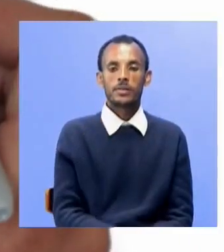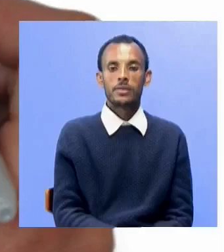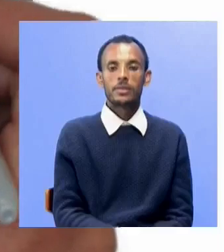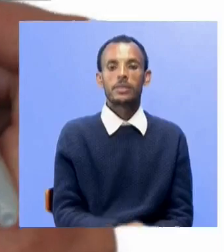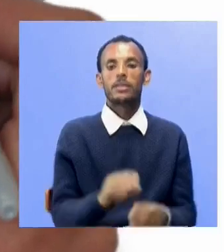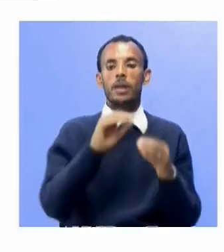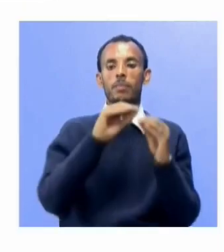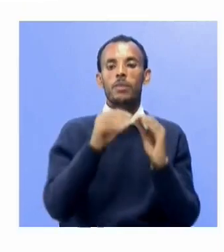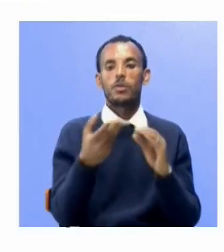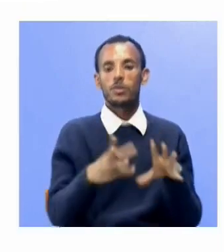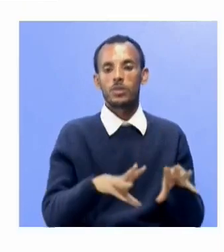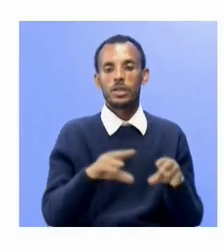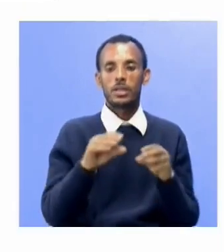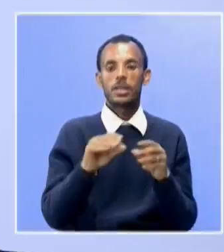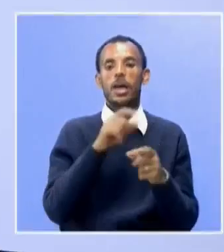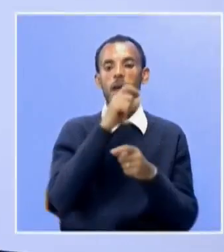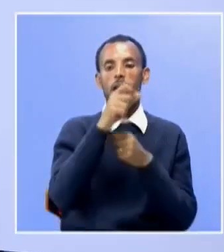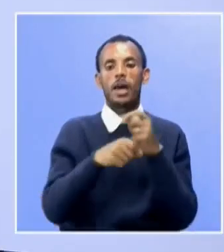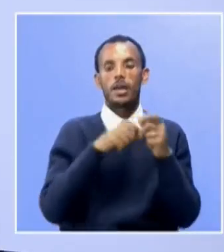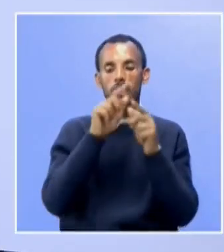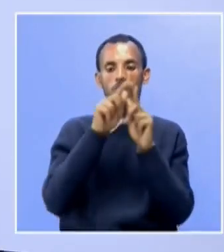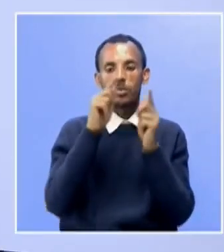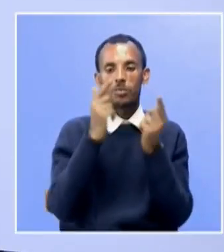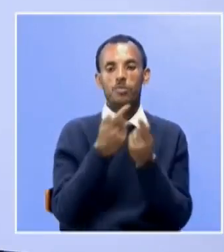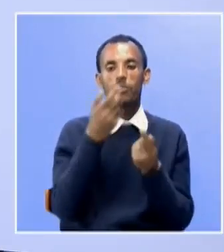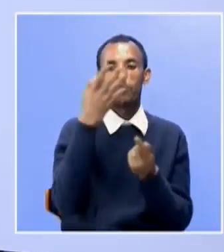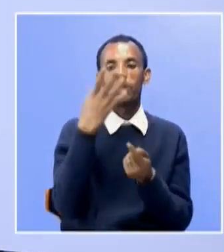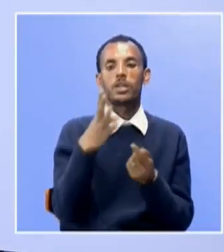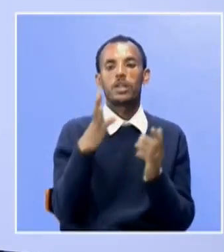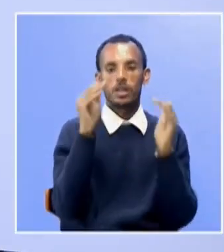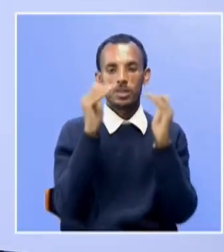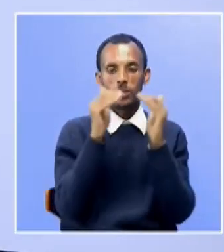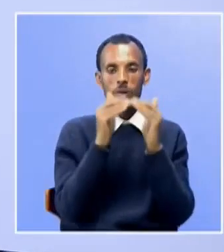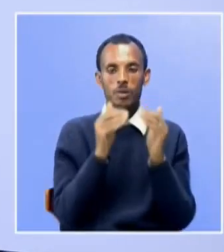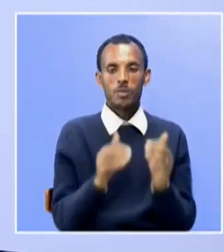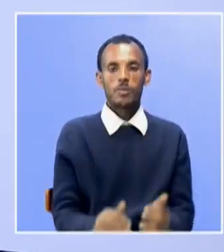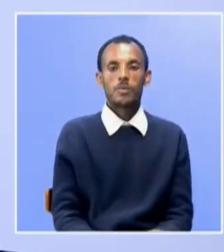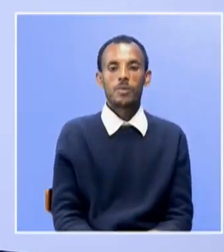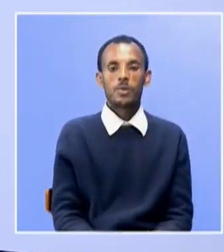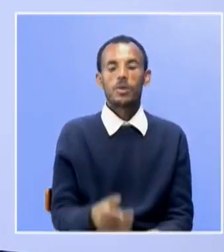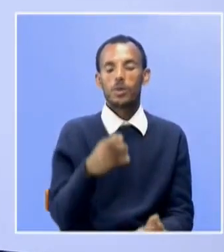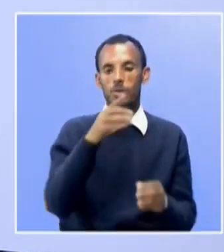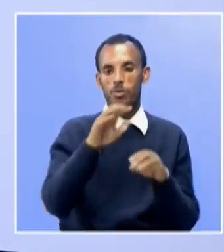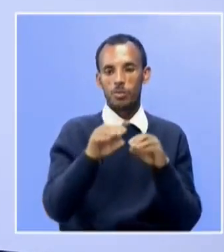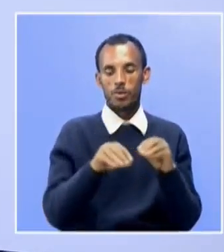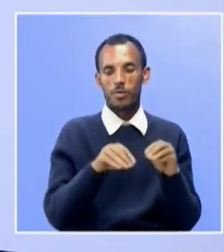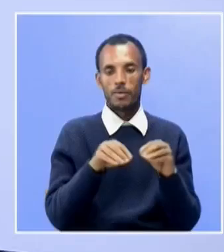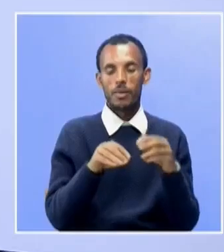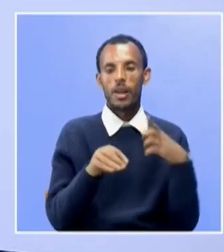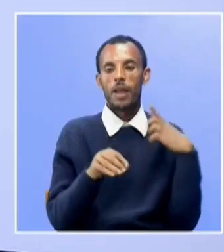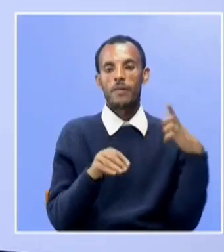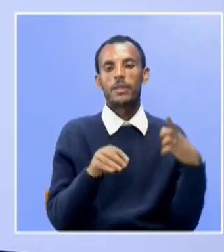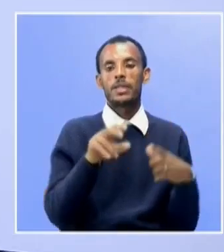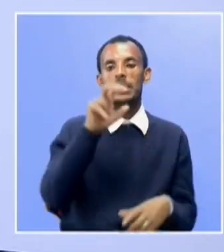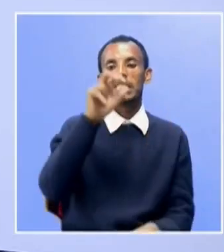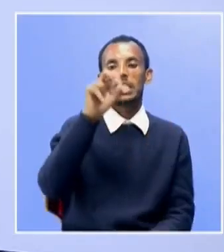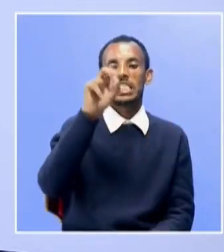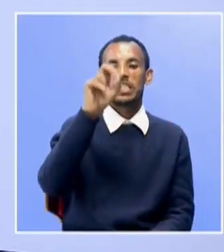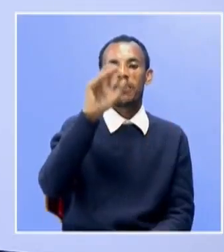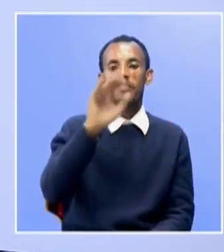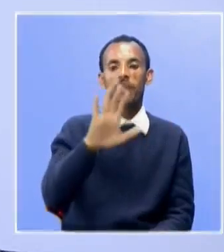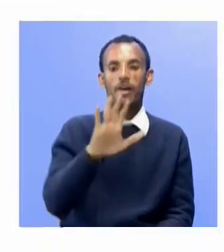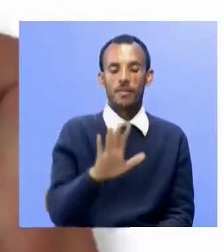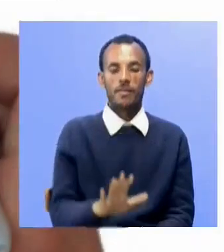The number of students whose age group 14 is this point. You move to left, you have 35. Between 30